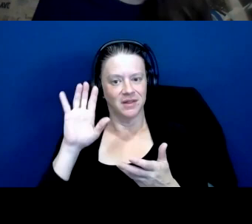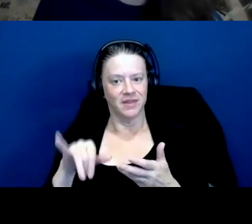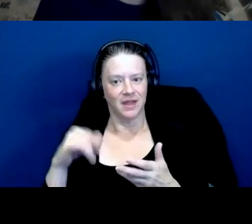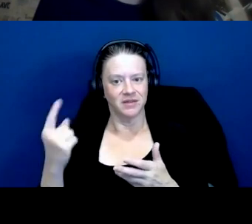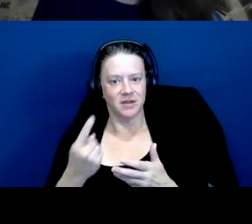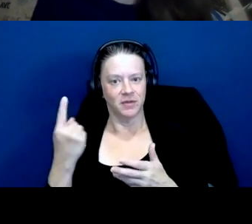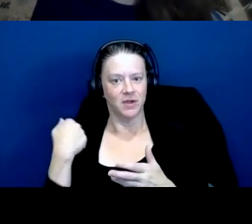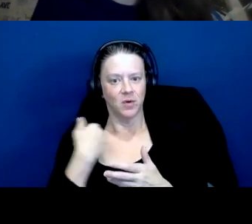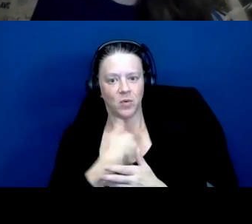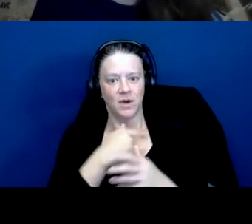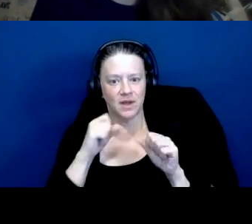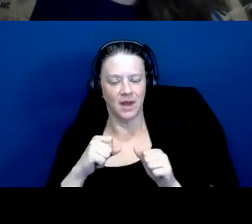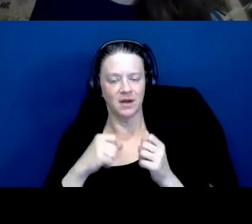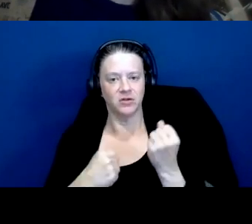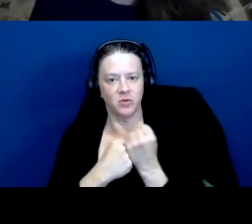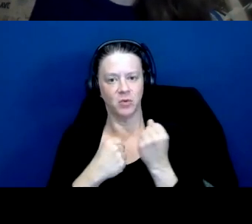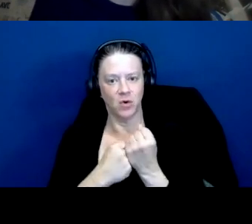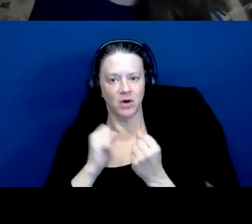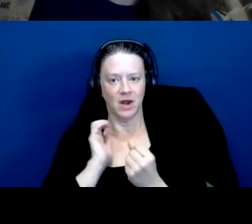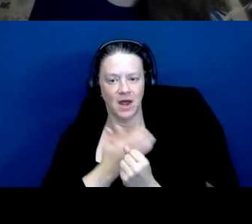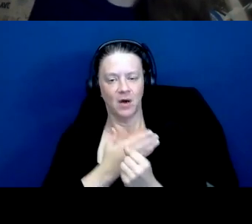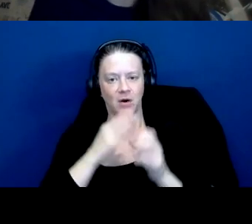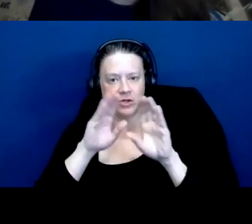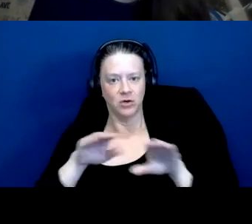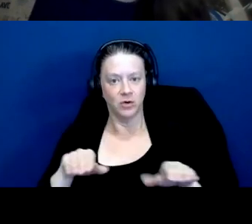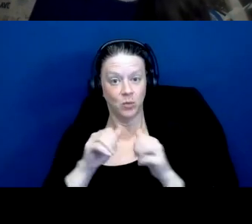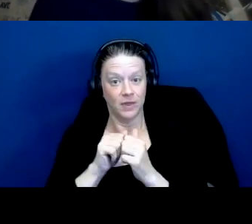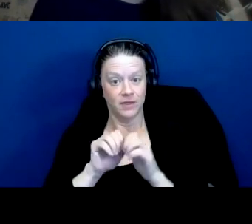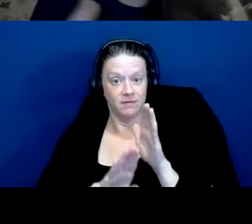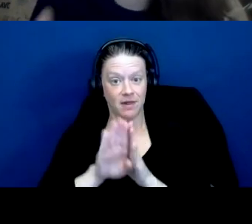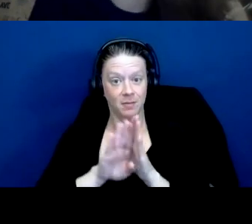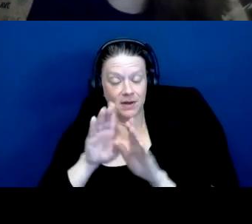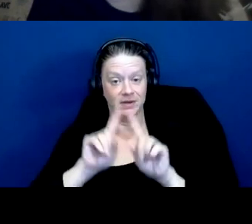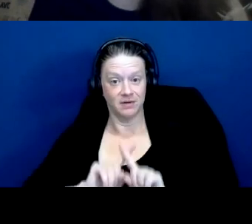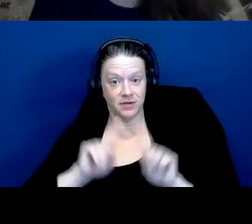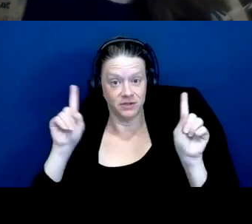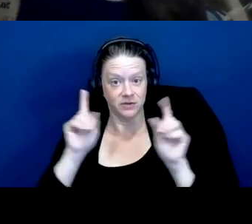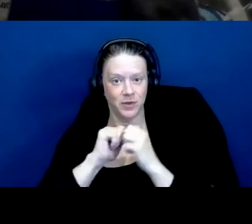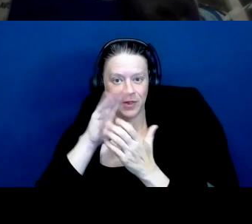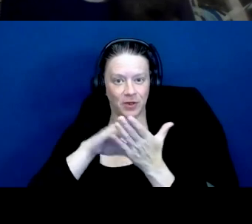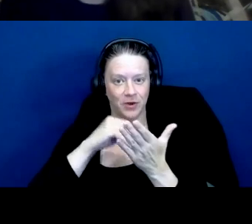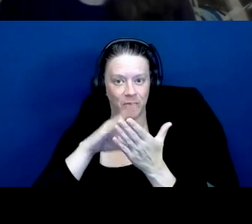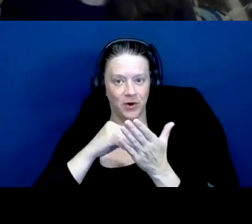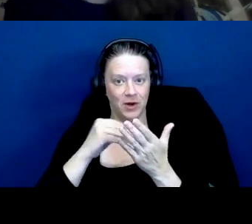can support our children with developmental differences in learning. Maybe we need a different brand,